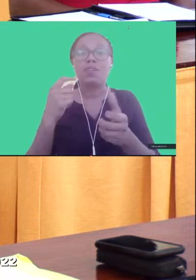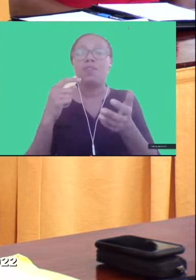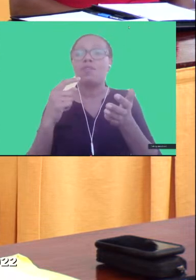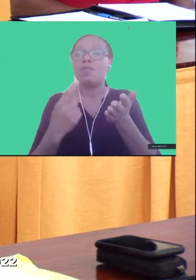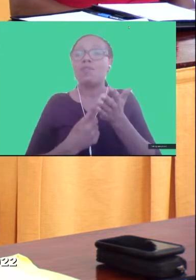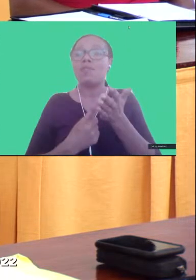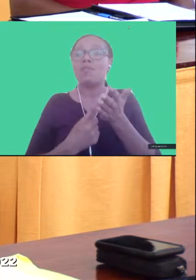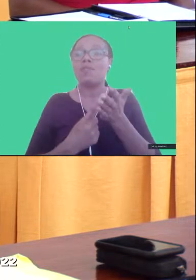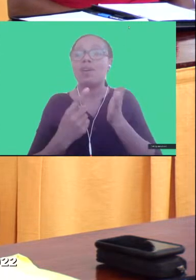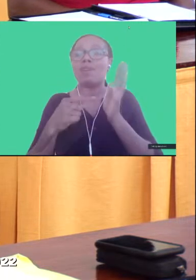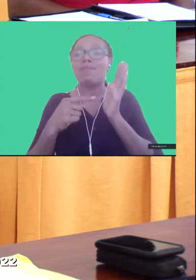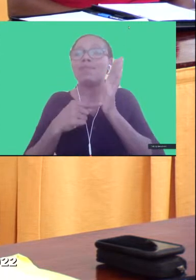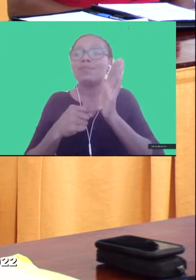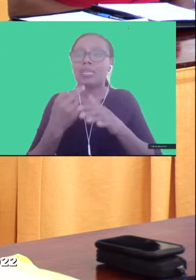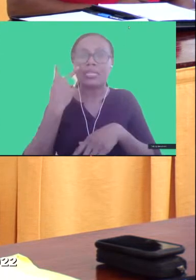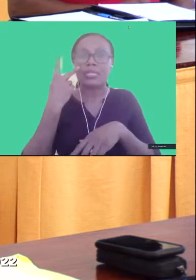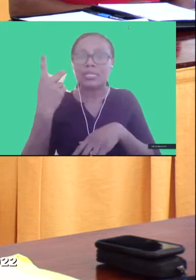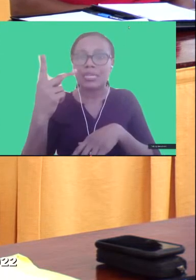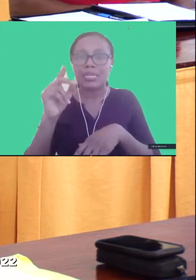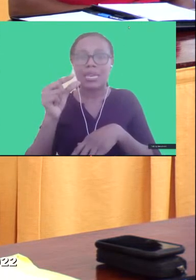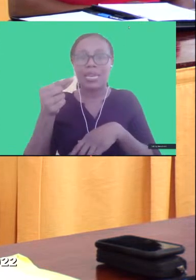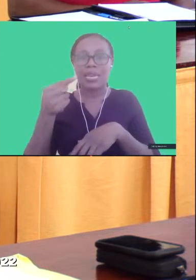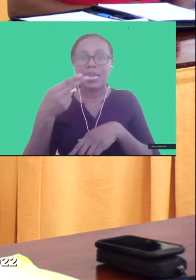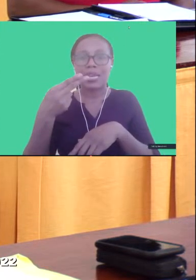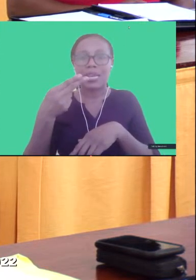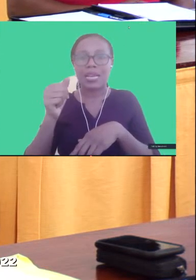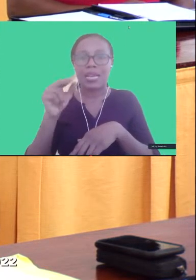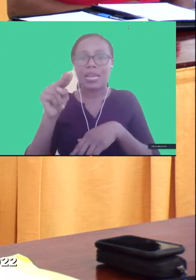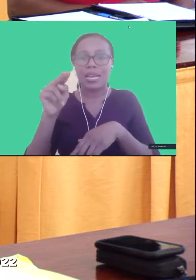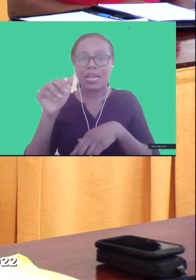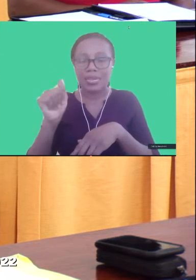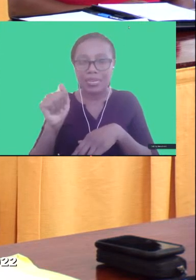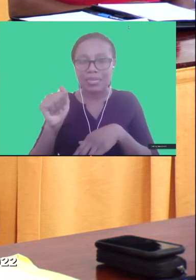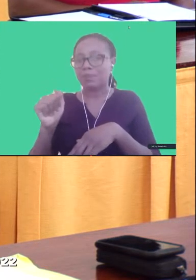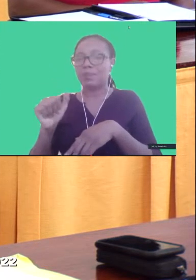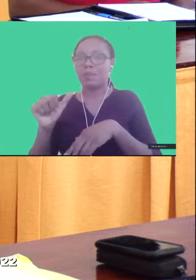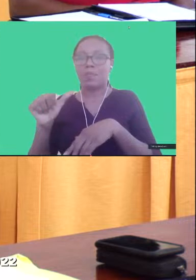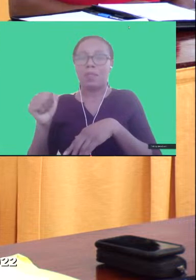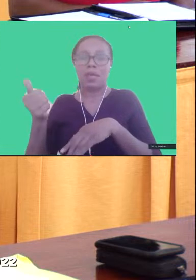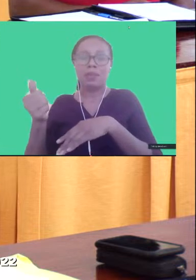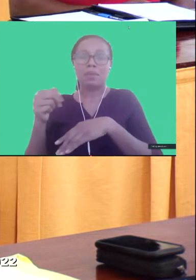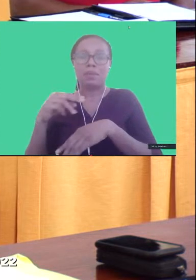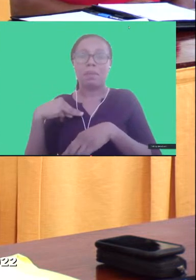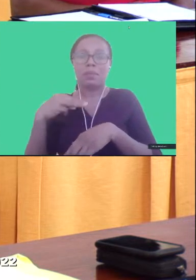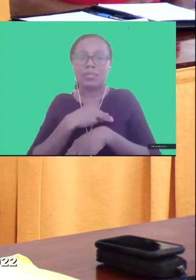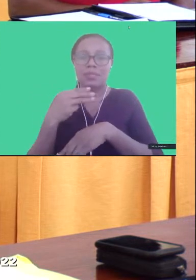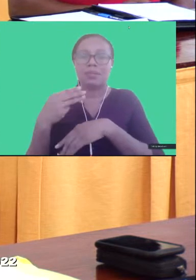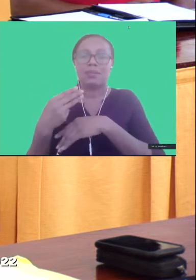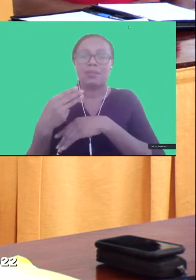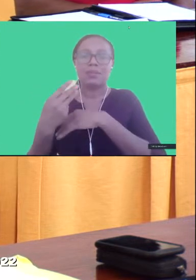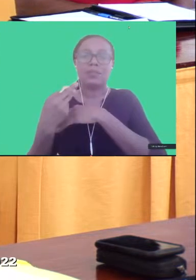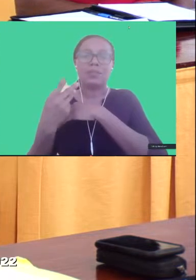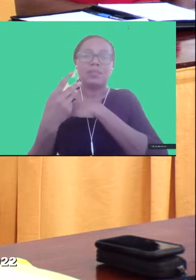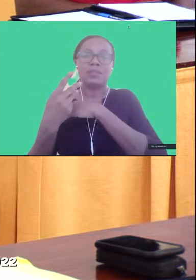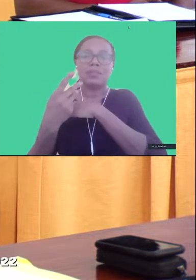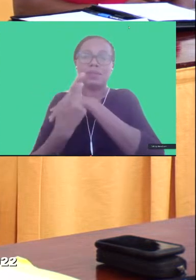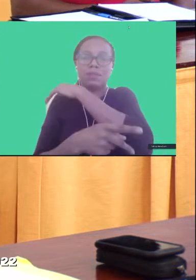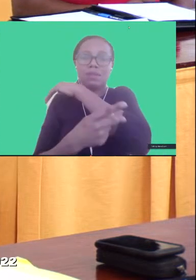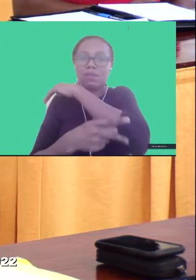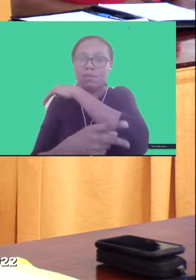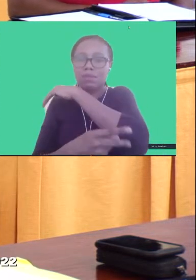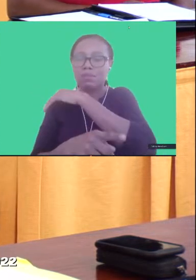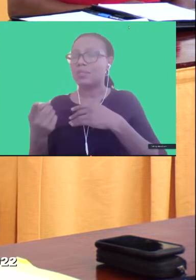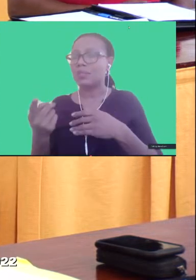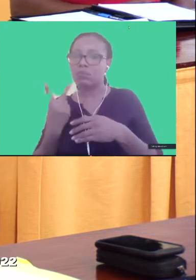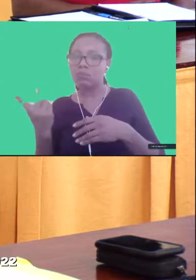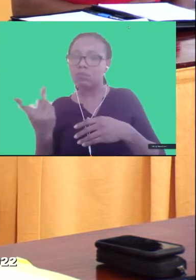pass at night, 7, 8 o'clock, and the vendors were as busy, and in fact more busy at 7 or 8 in the night than they were when we